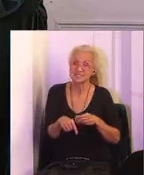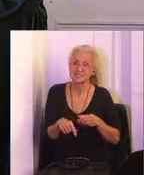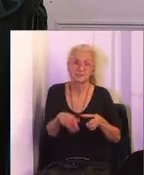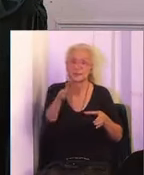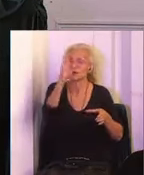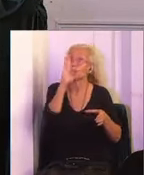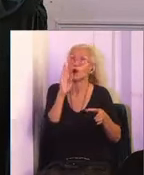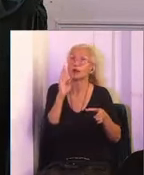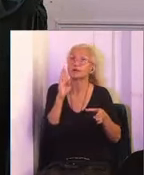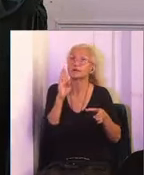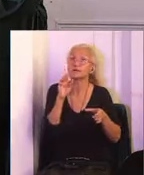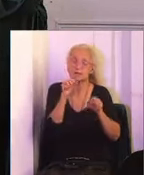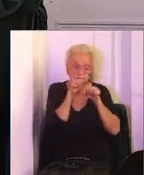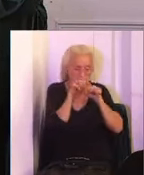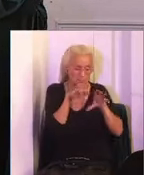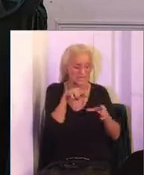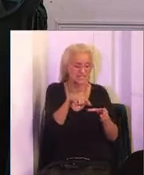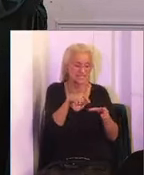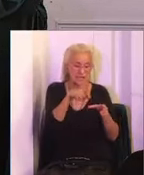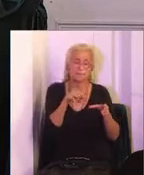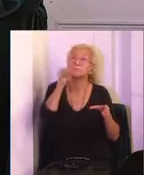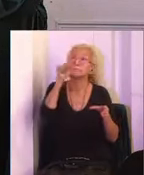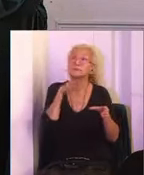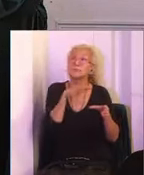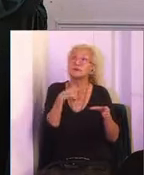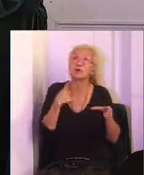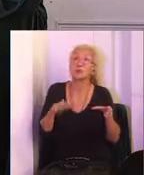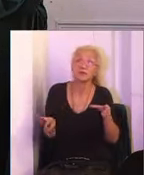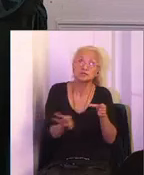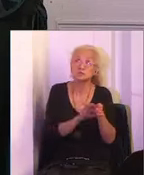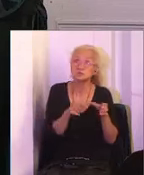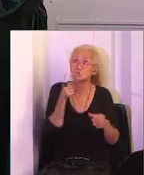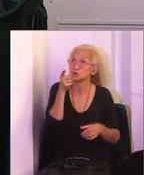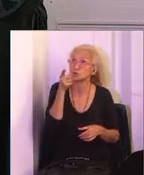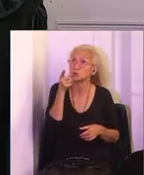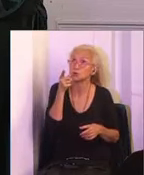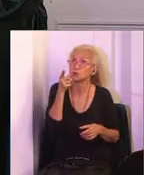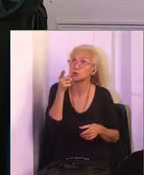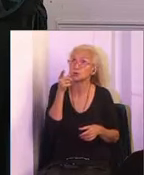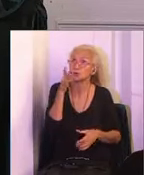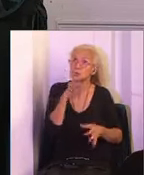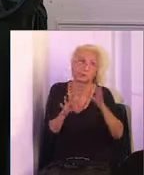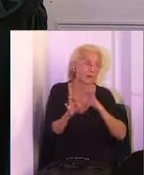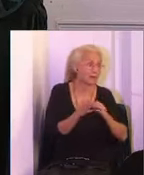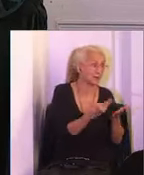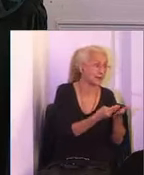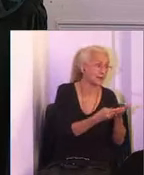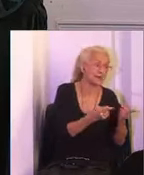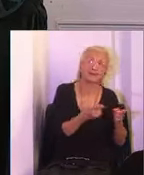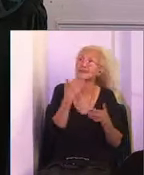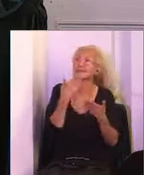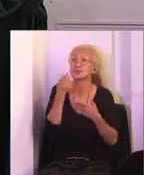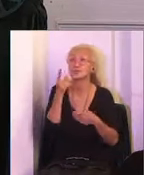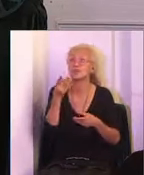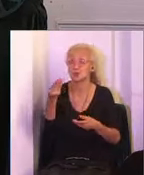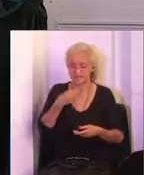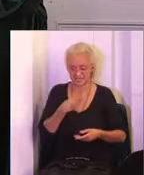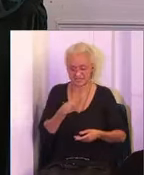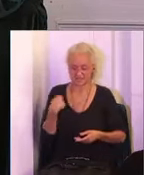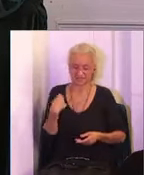God, consecrate this cup that we might choose you over money. Thank you for giving